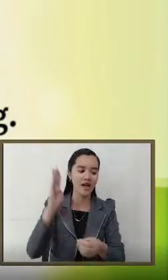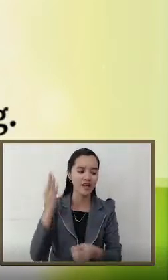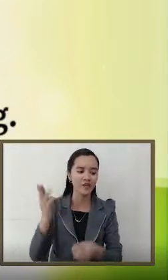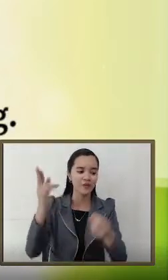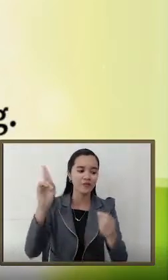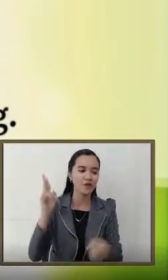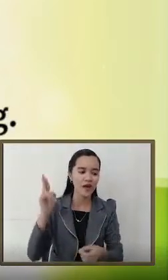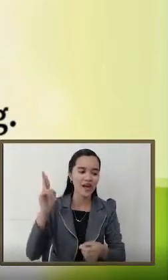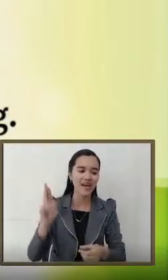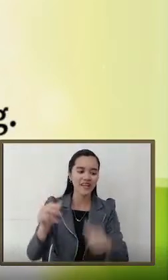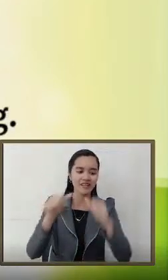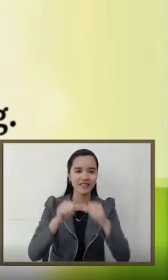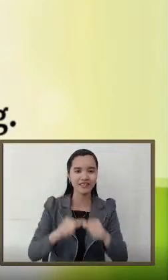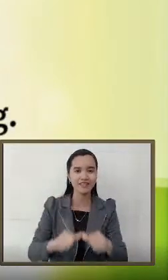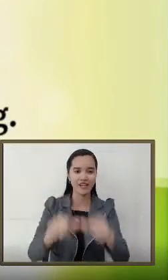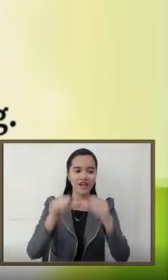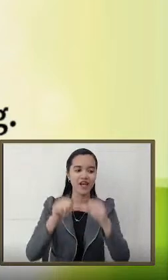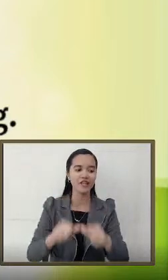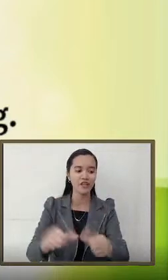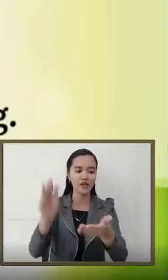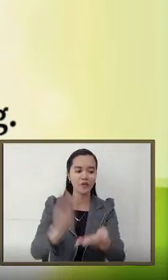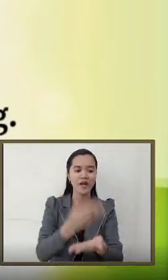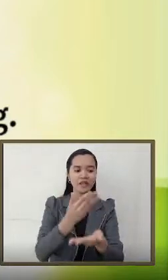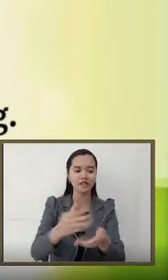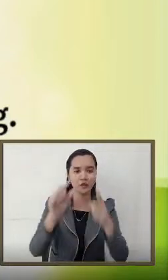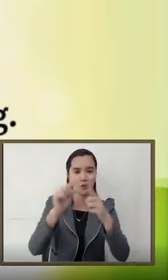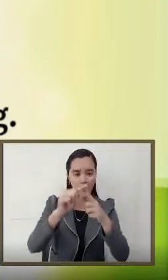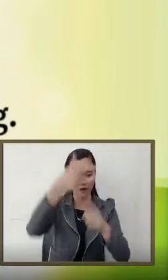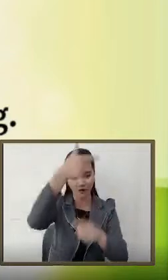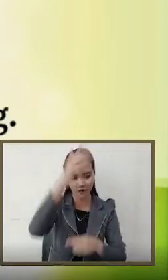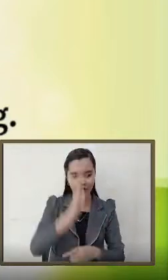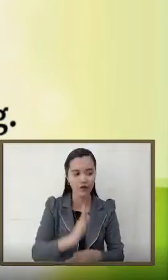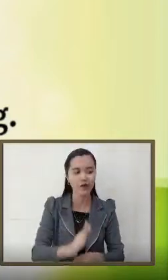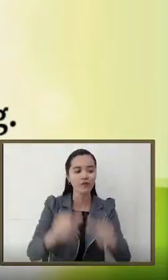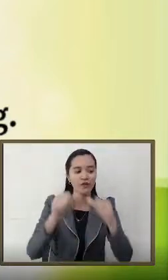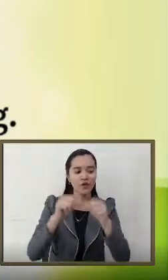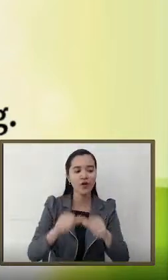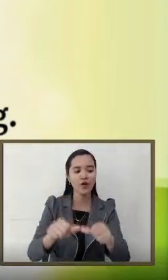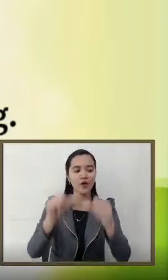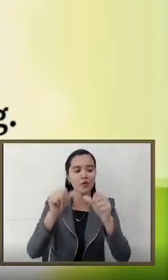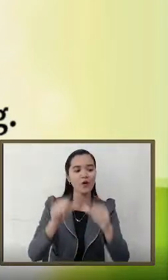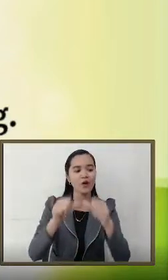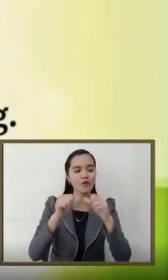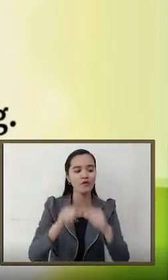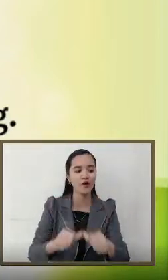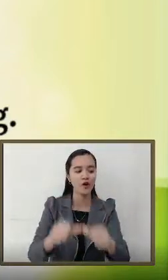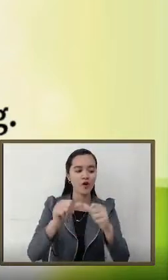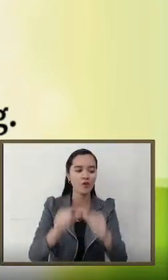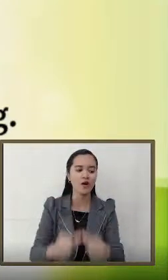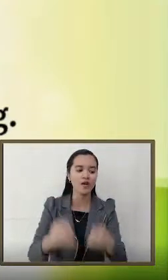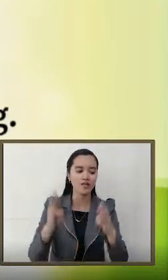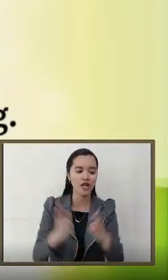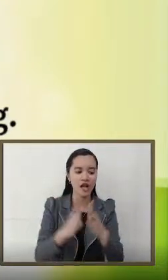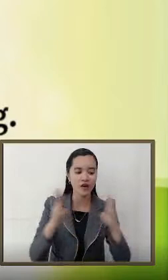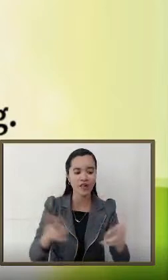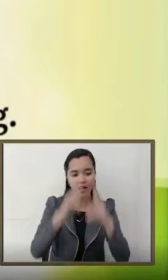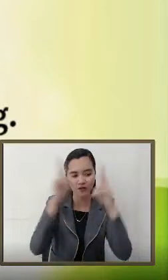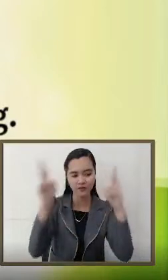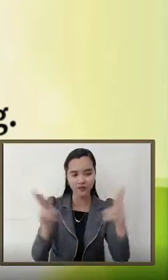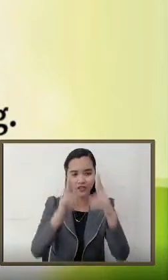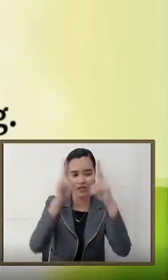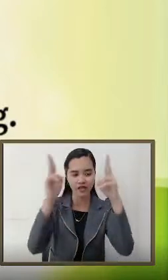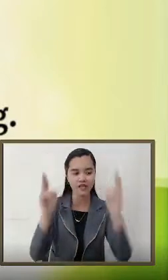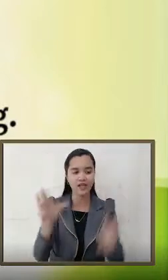Sing it with smile. Everybody smile, pass the word along. Onward, forward, shout